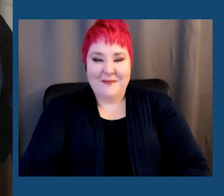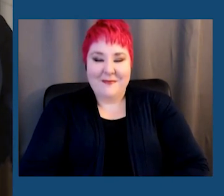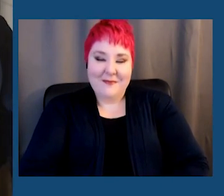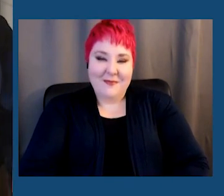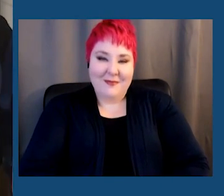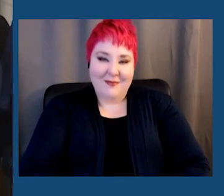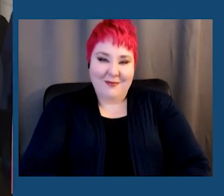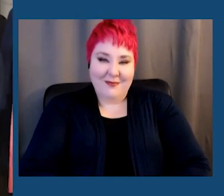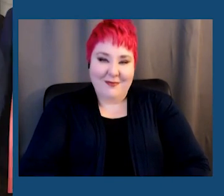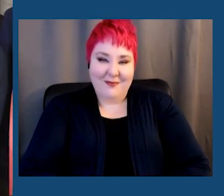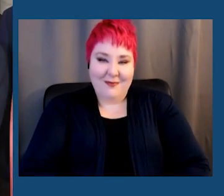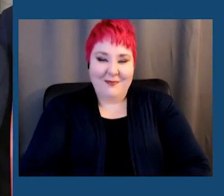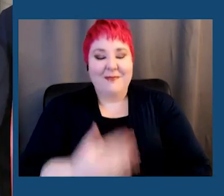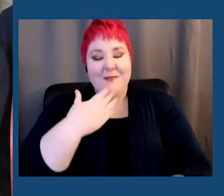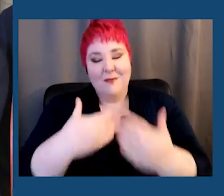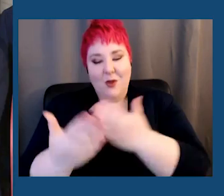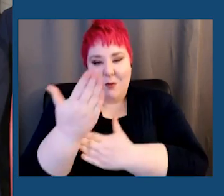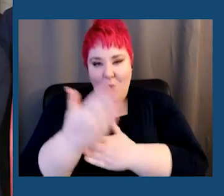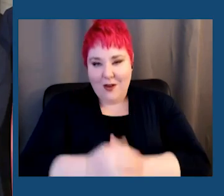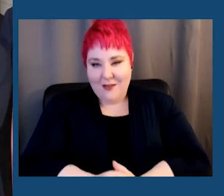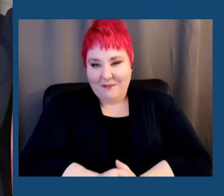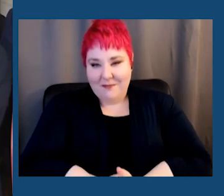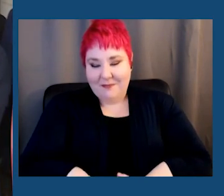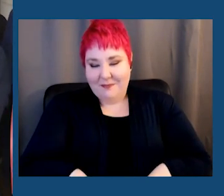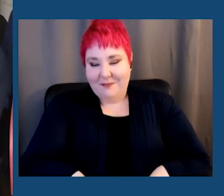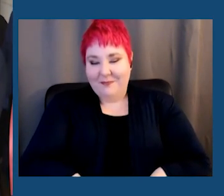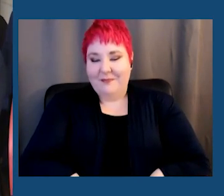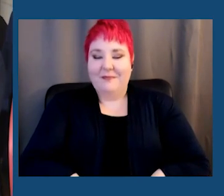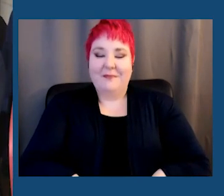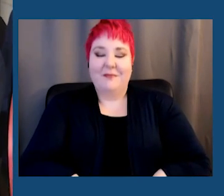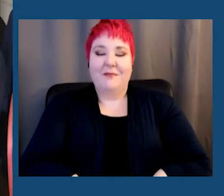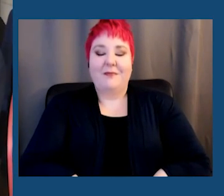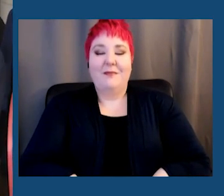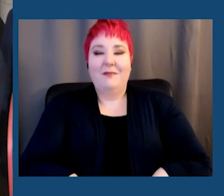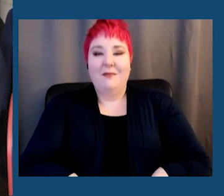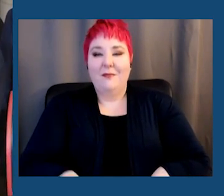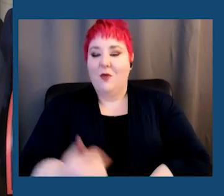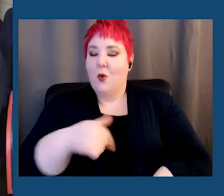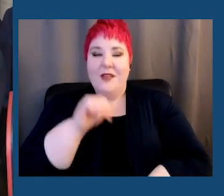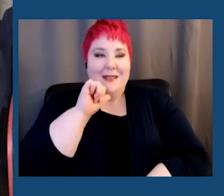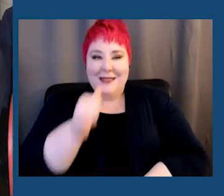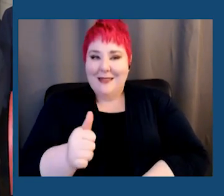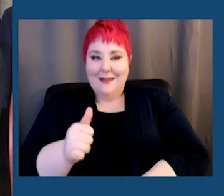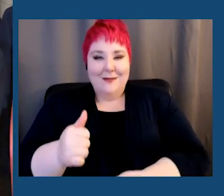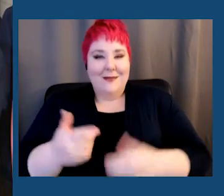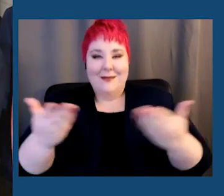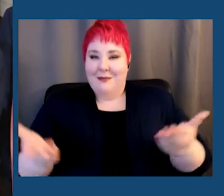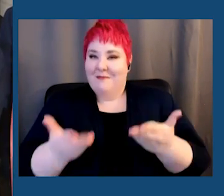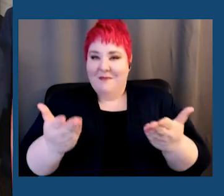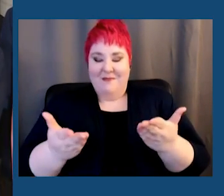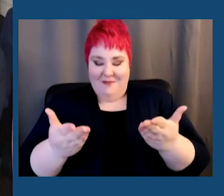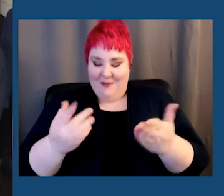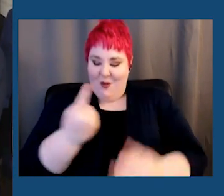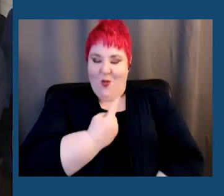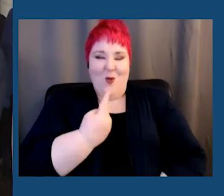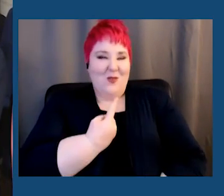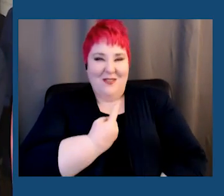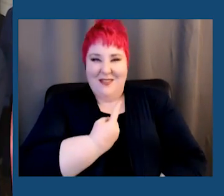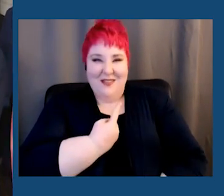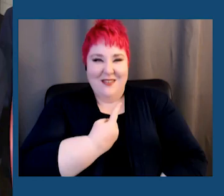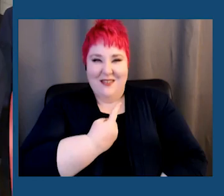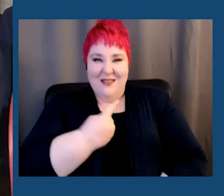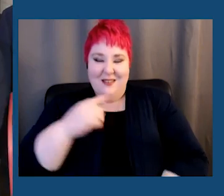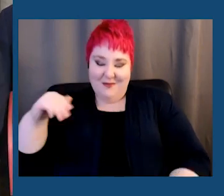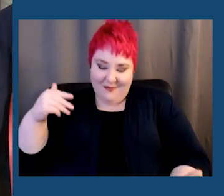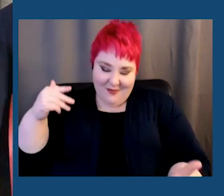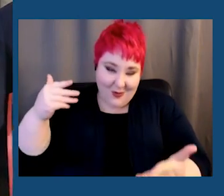Good morning. Good morning. We certainly didn't get here by ourselves. We have strong groups